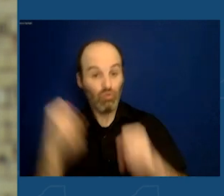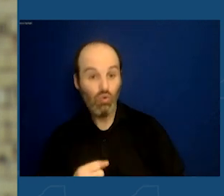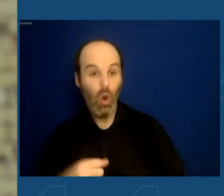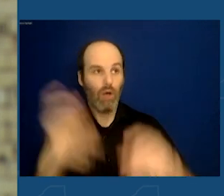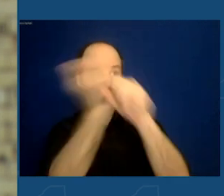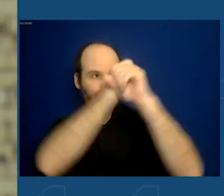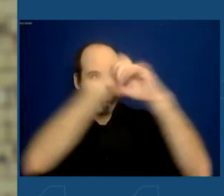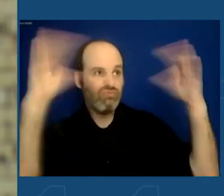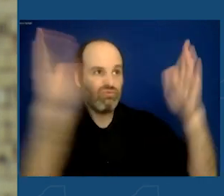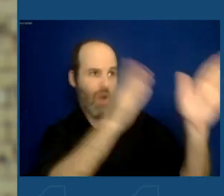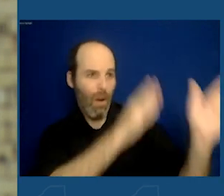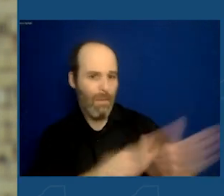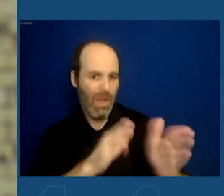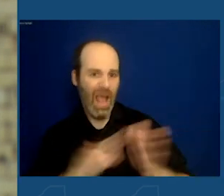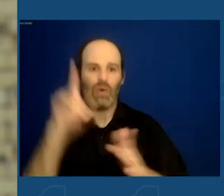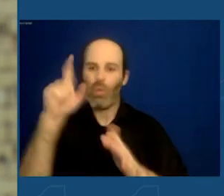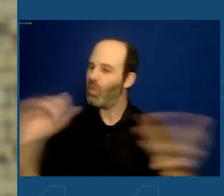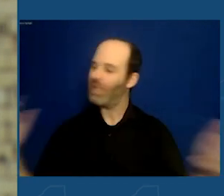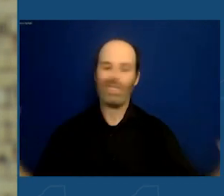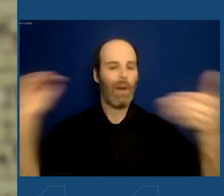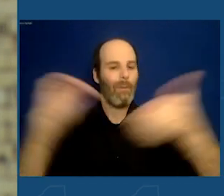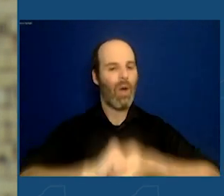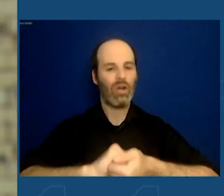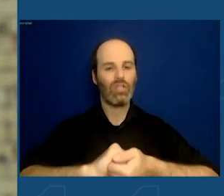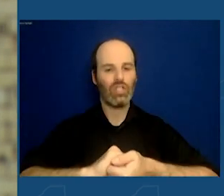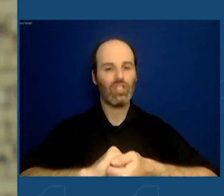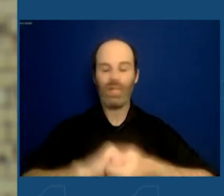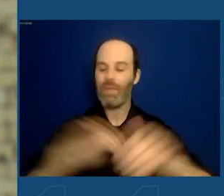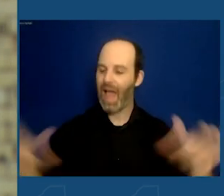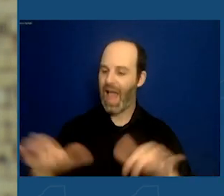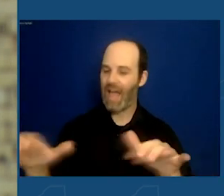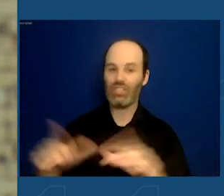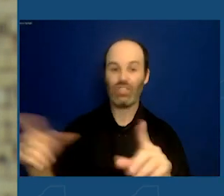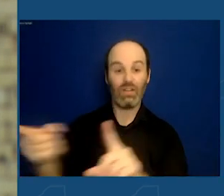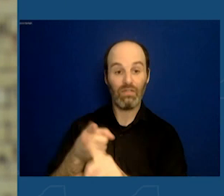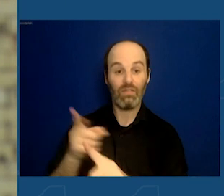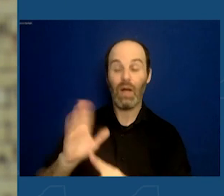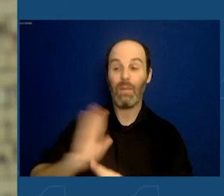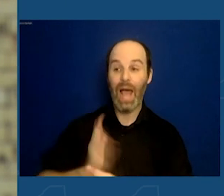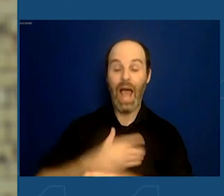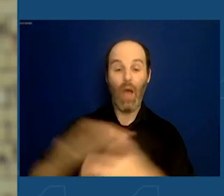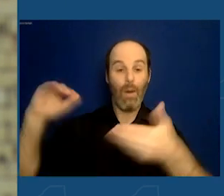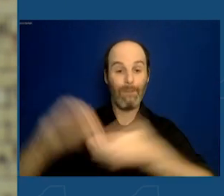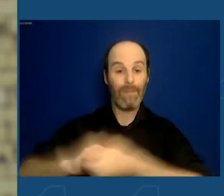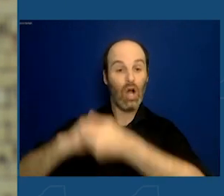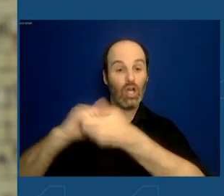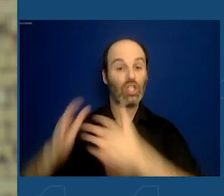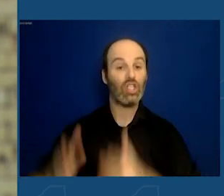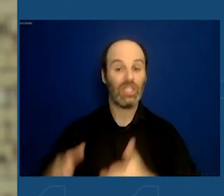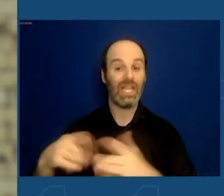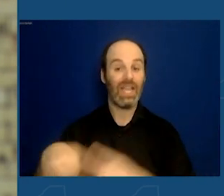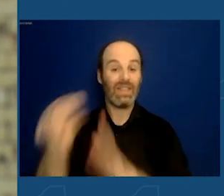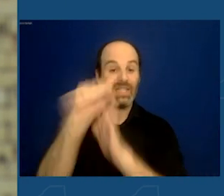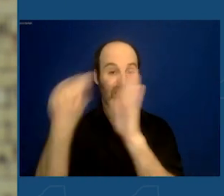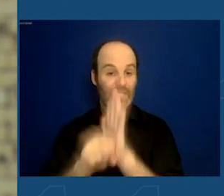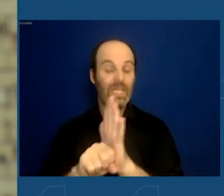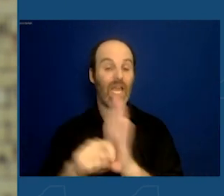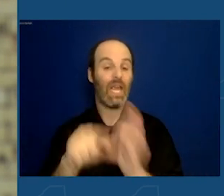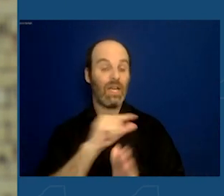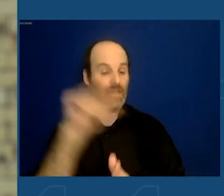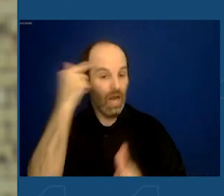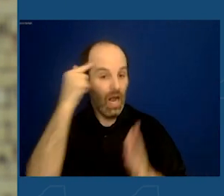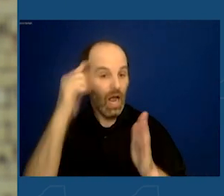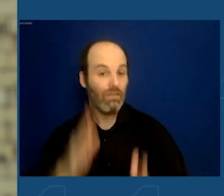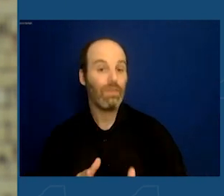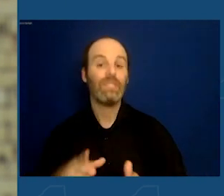that we need the partnership and action from our partners in the state government and the state legislature.